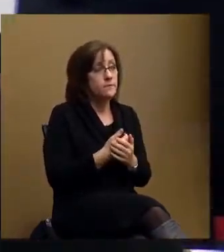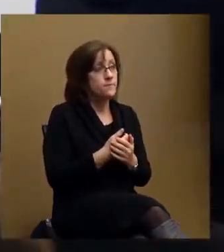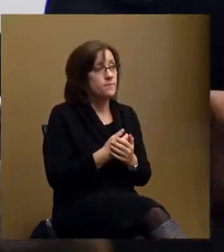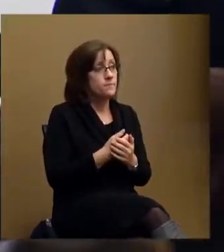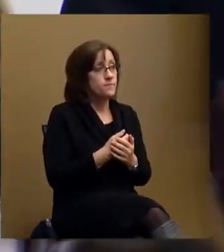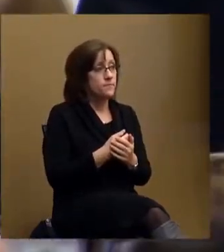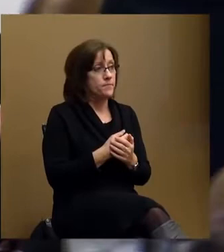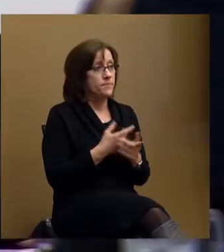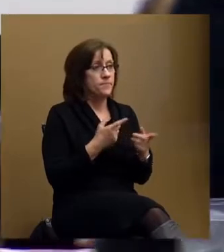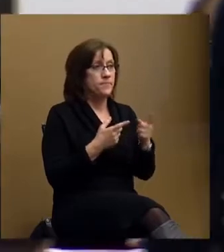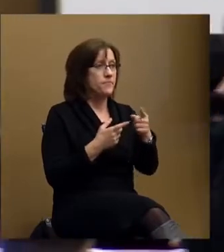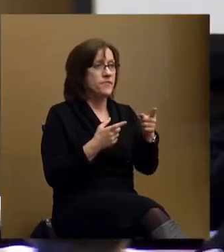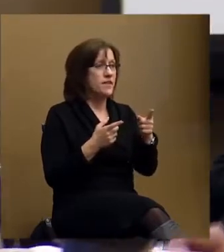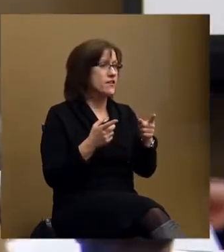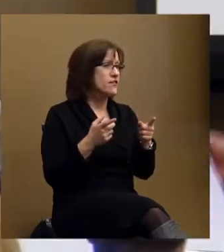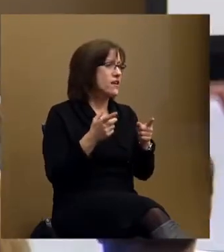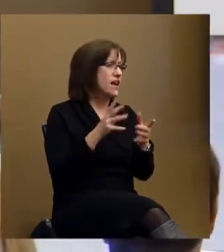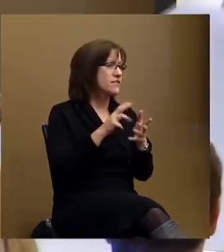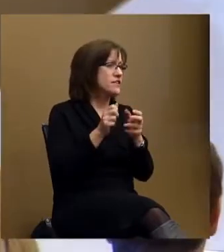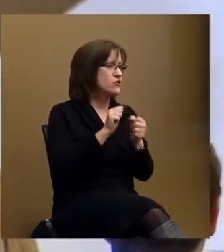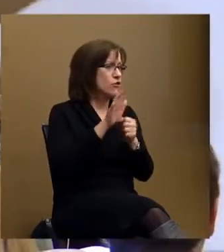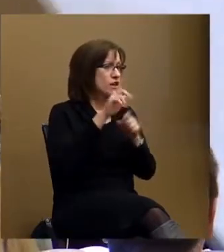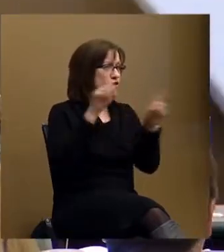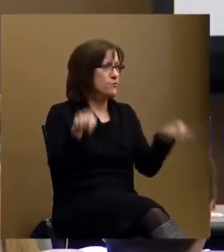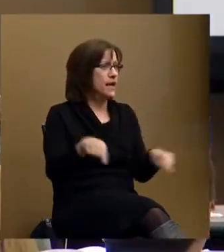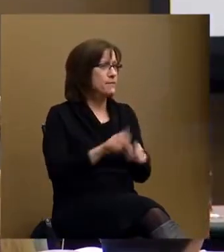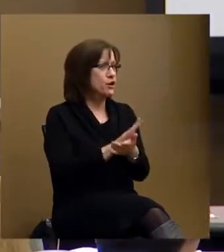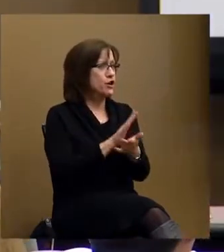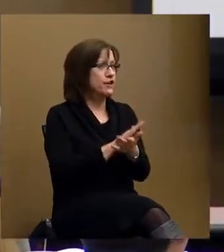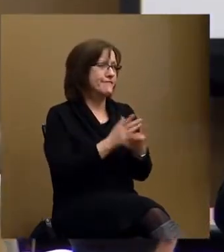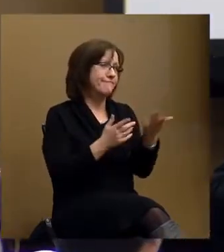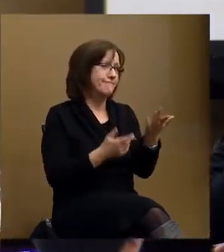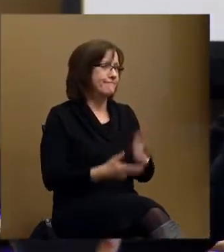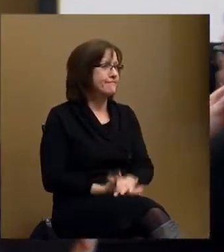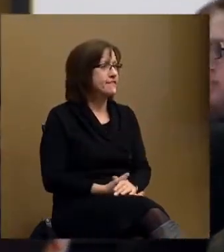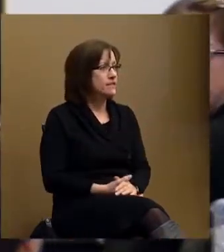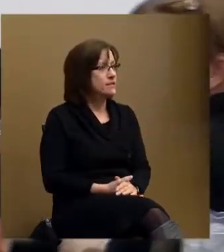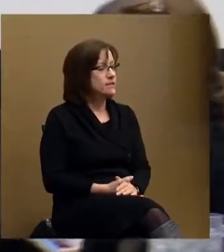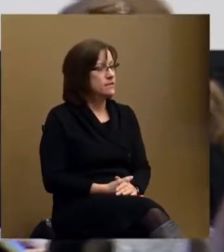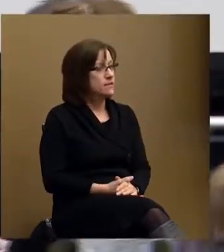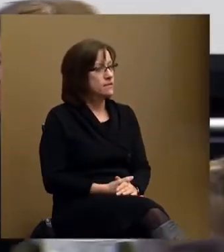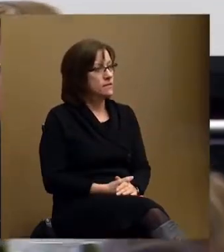of destroyed your signs. Yeah, we did. That's okay.